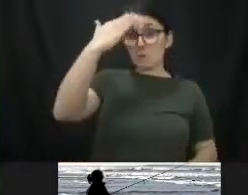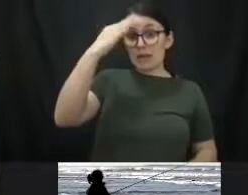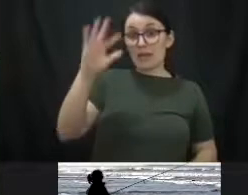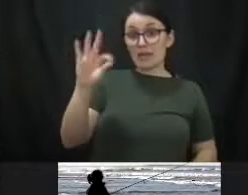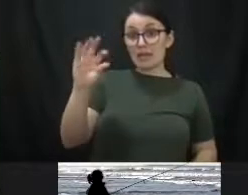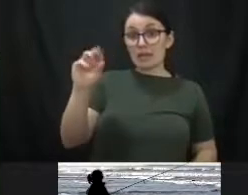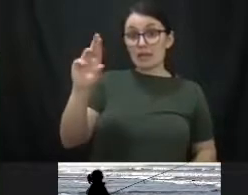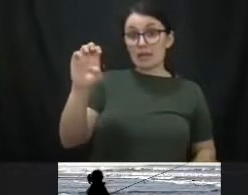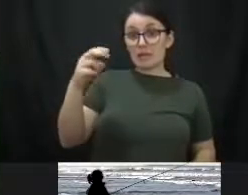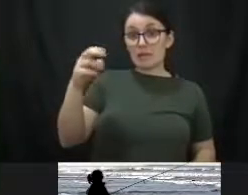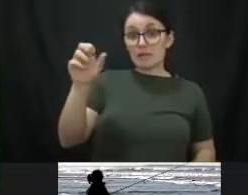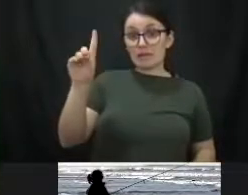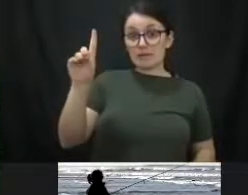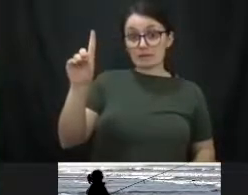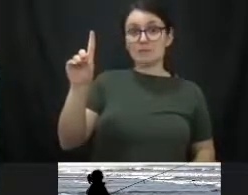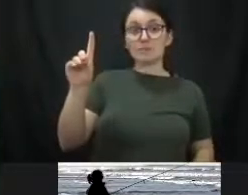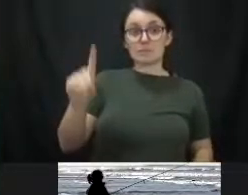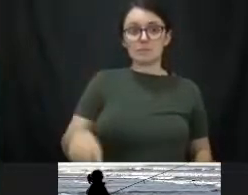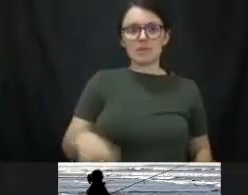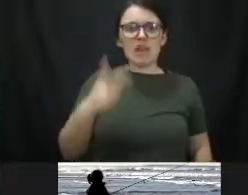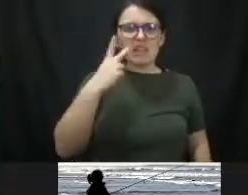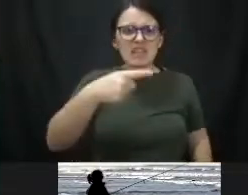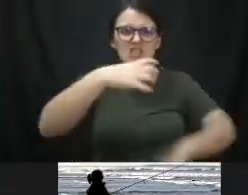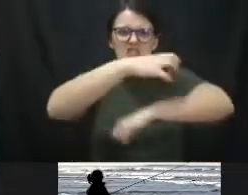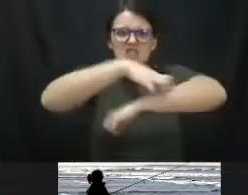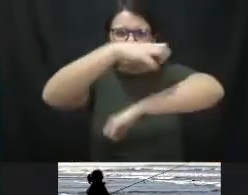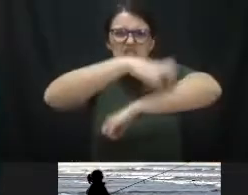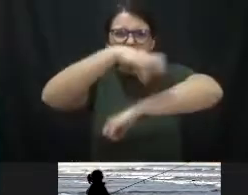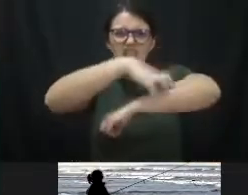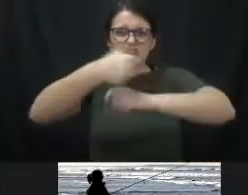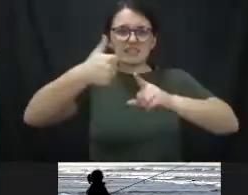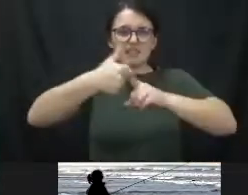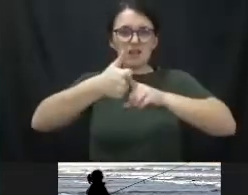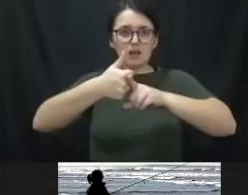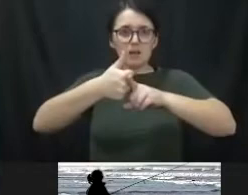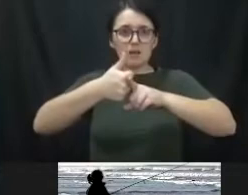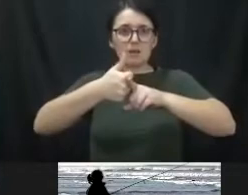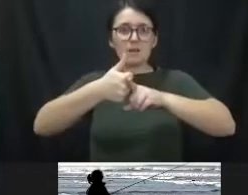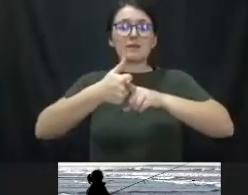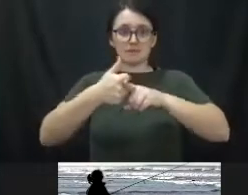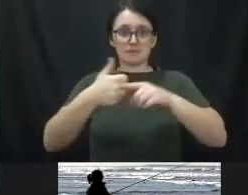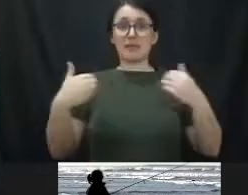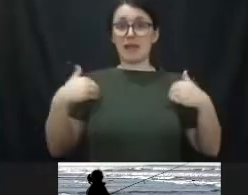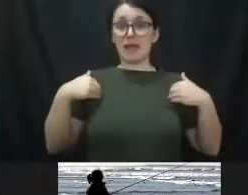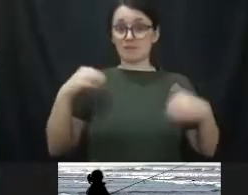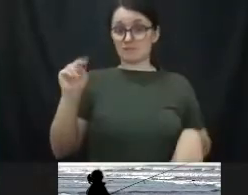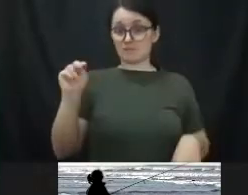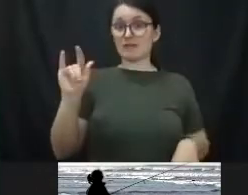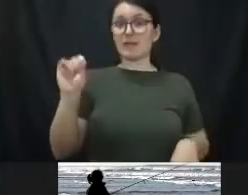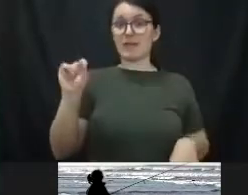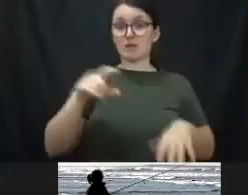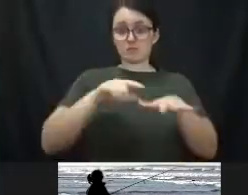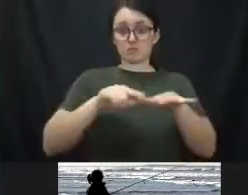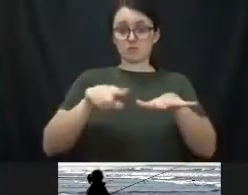look, this one's right down here. It's scratching itself. Sea lions have their nails a third of the way down on their